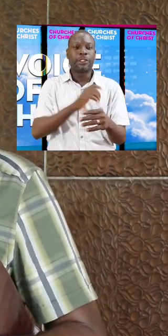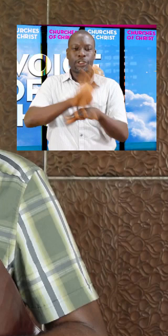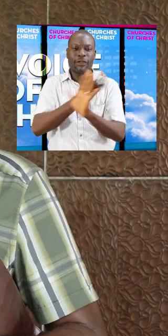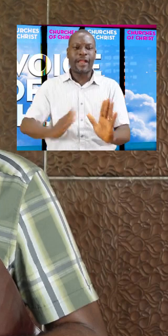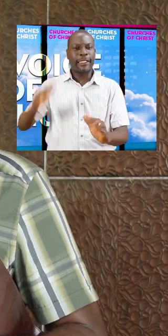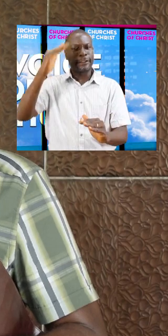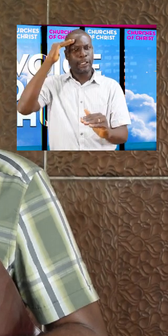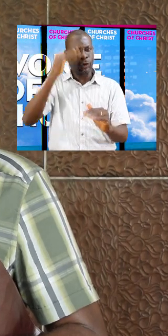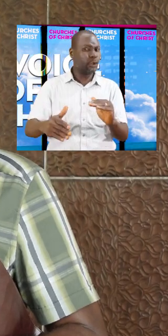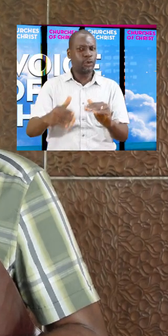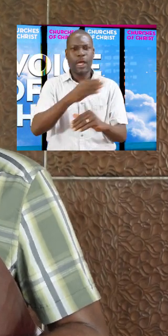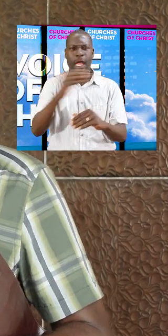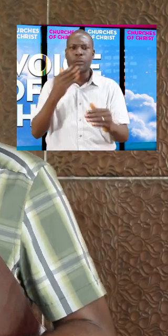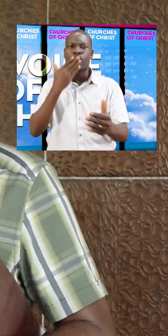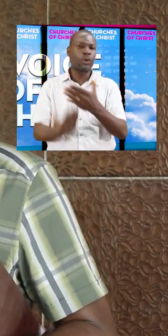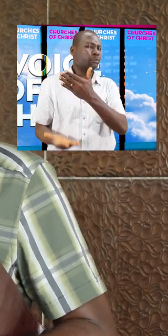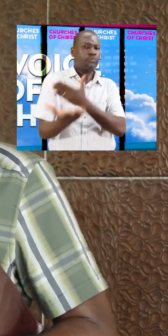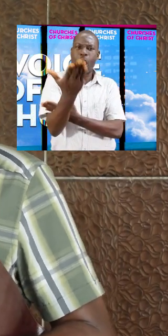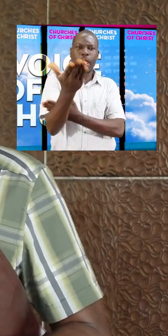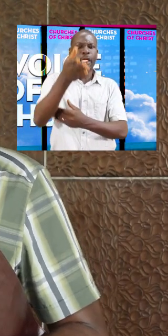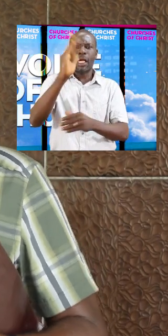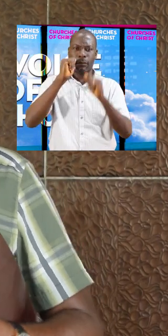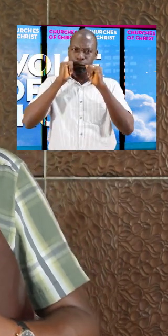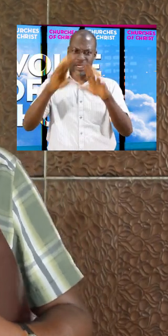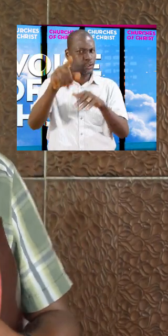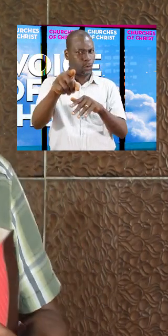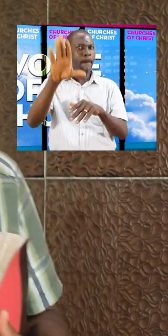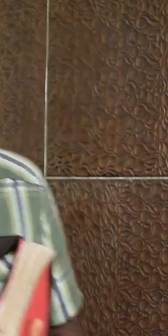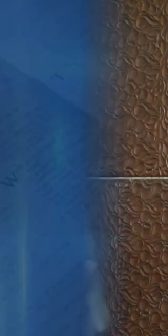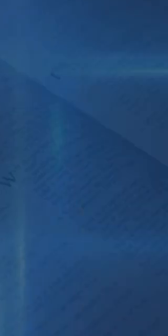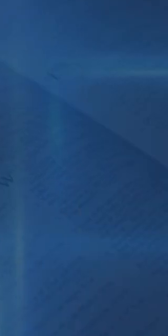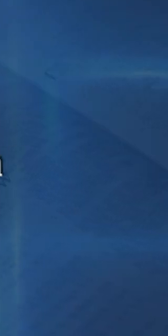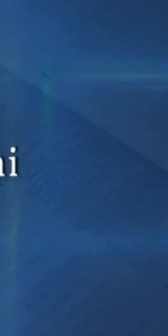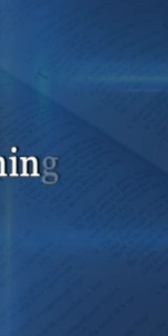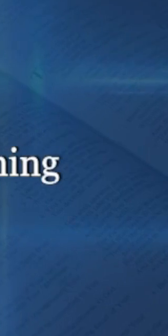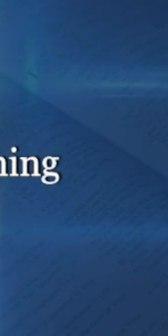Churches of Christ salute you and good morning God richly bless you bye bye